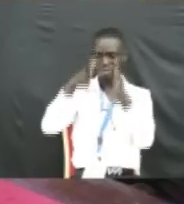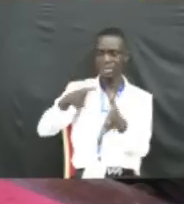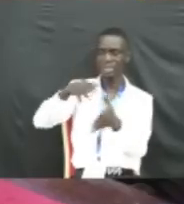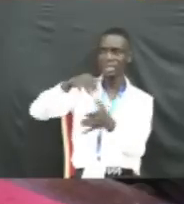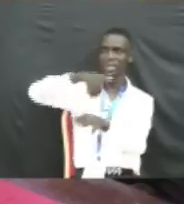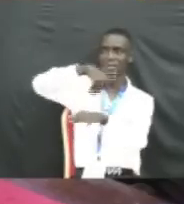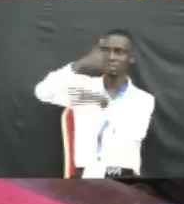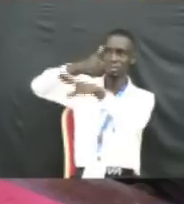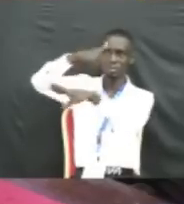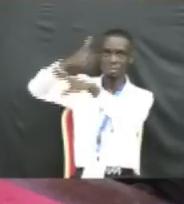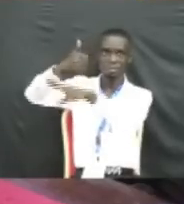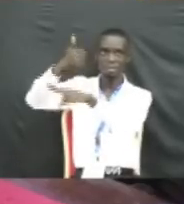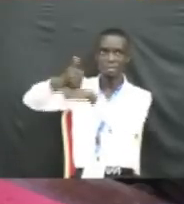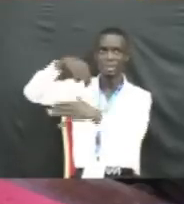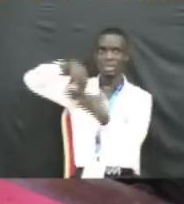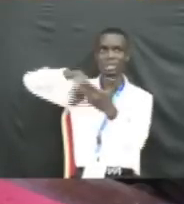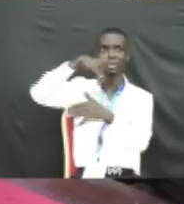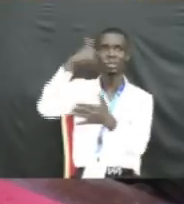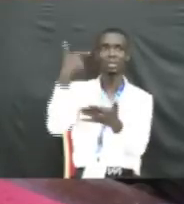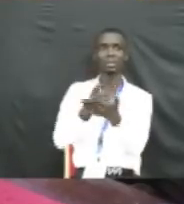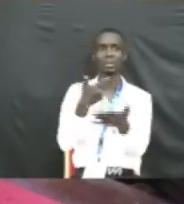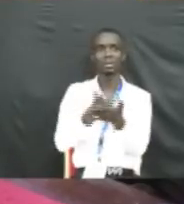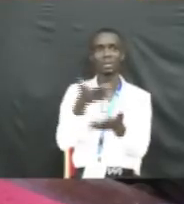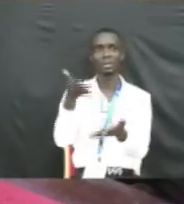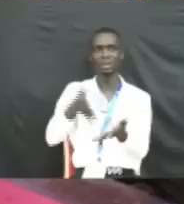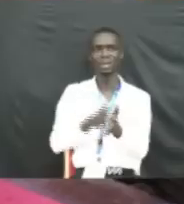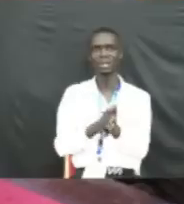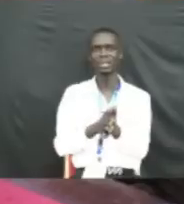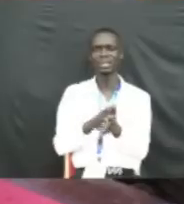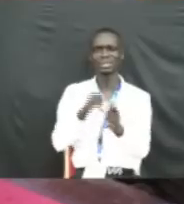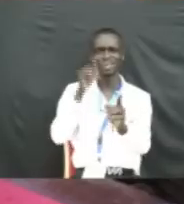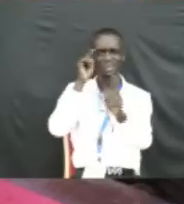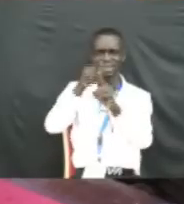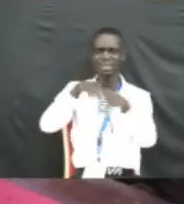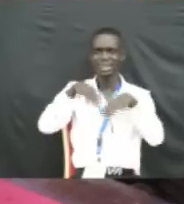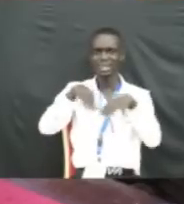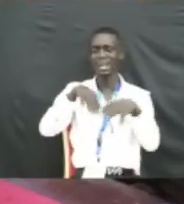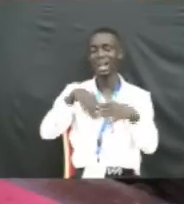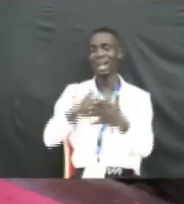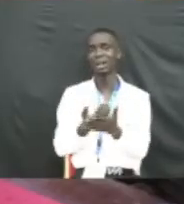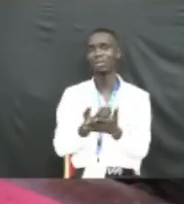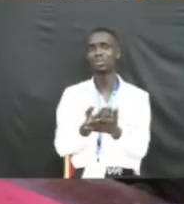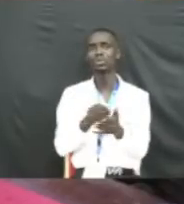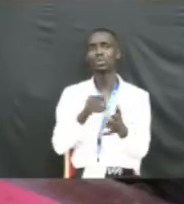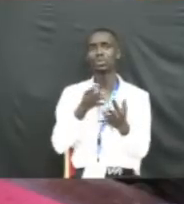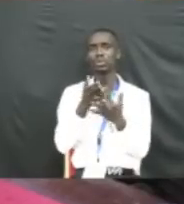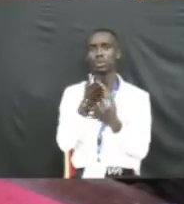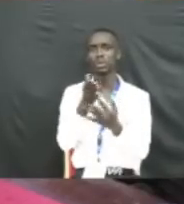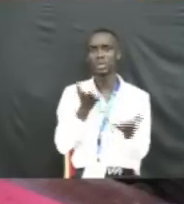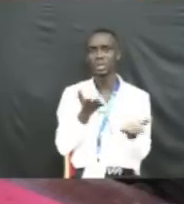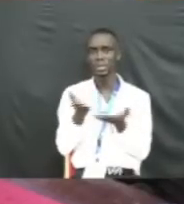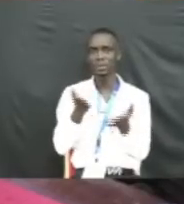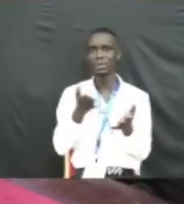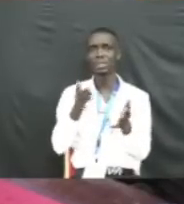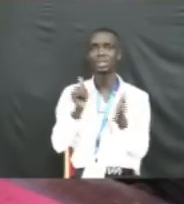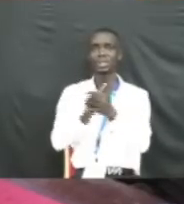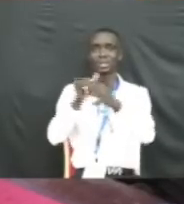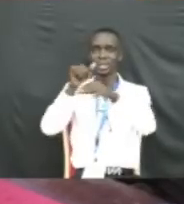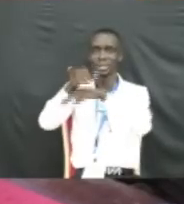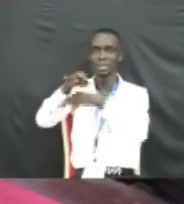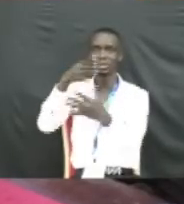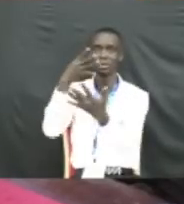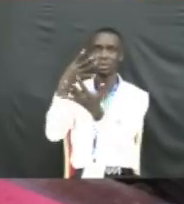establishments nationwide. This is being pursued through the service of ministers secended to Ghana prison